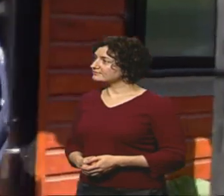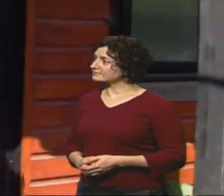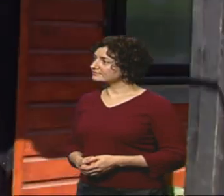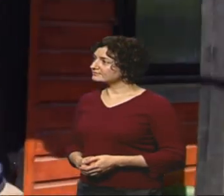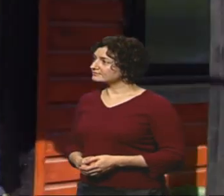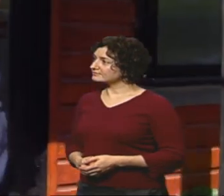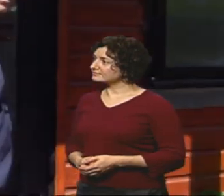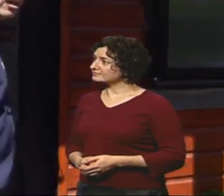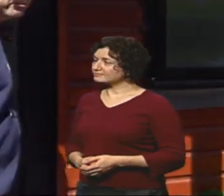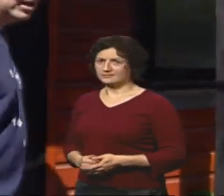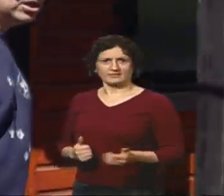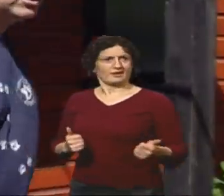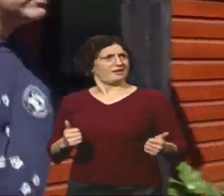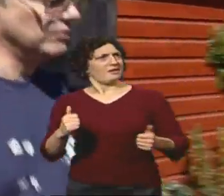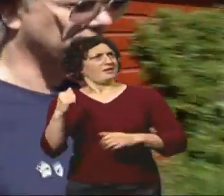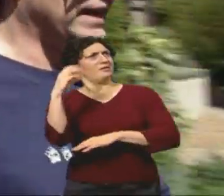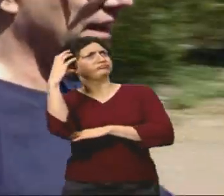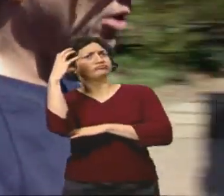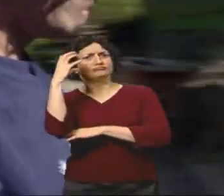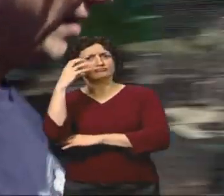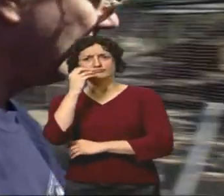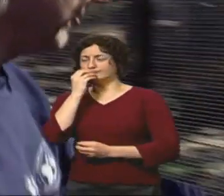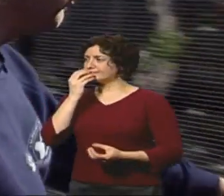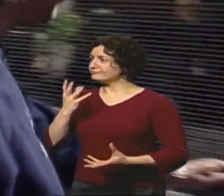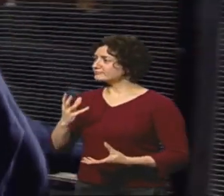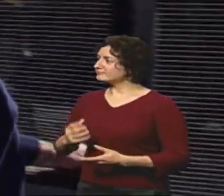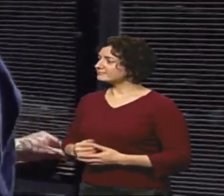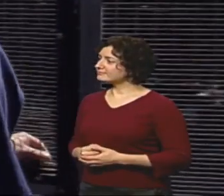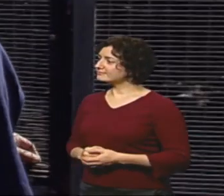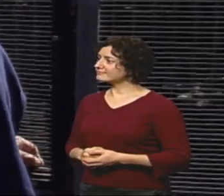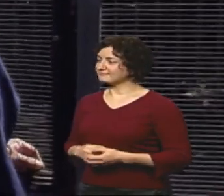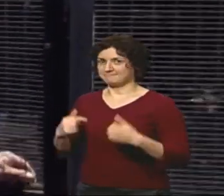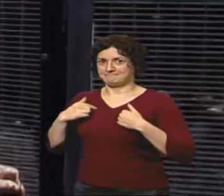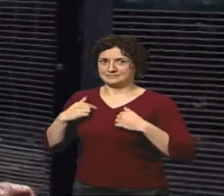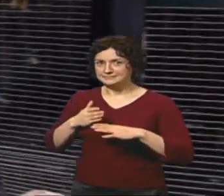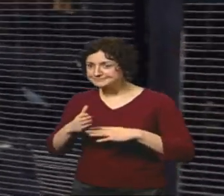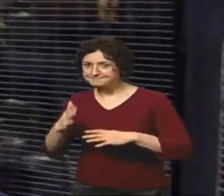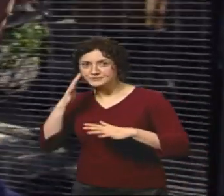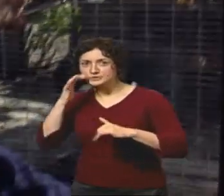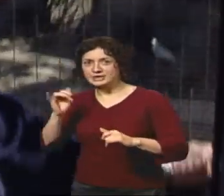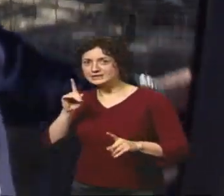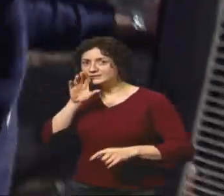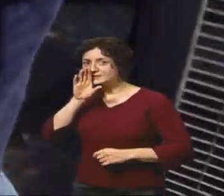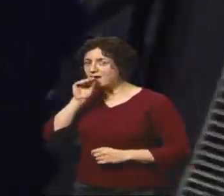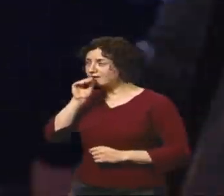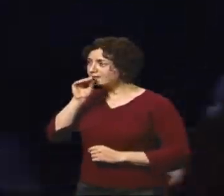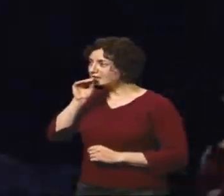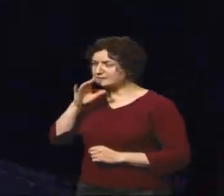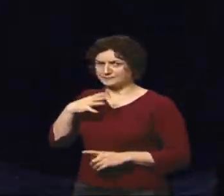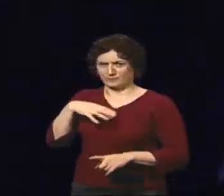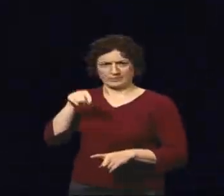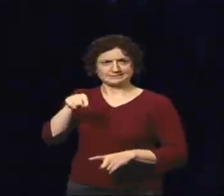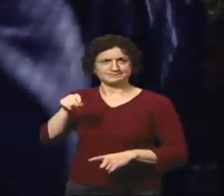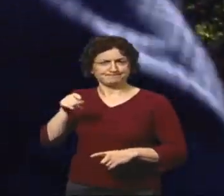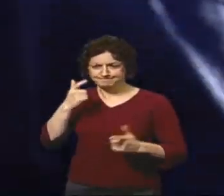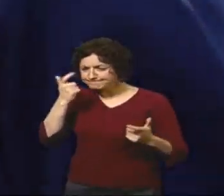Oh, it's a lovely day. Beautiful day. My rounds on this particular day included a look at one of the ducks residing with